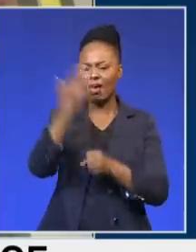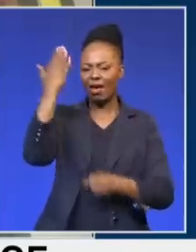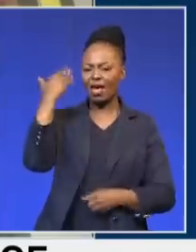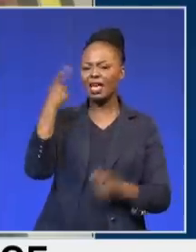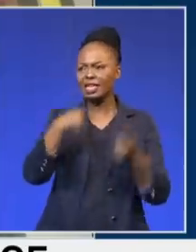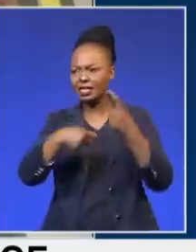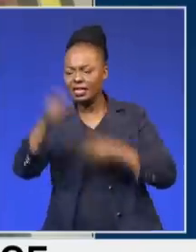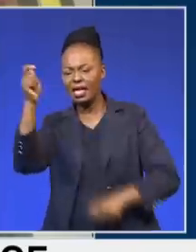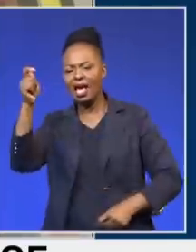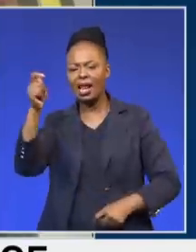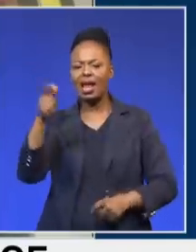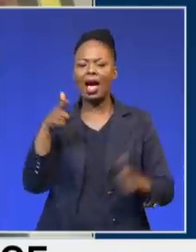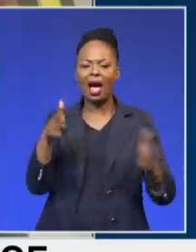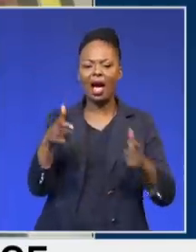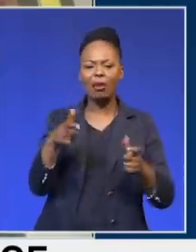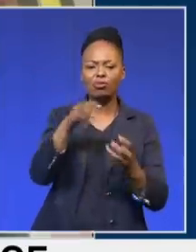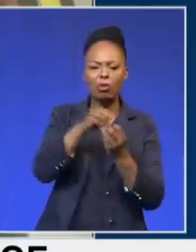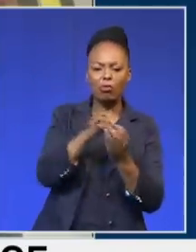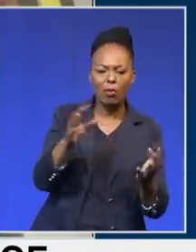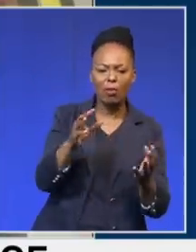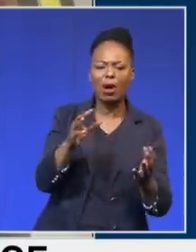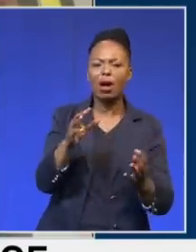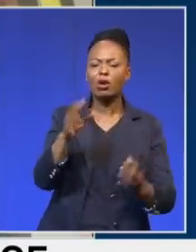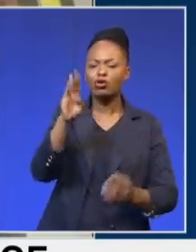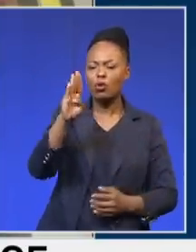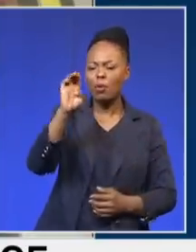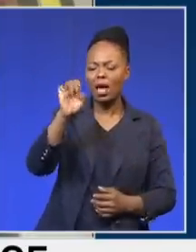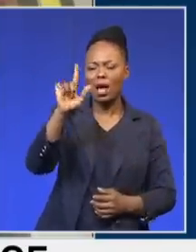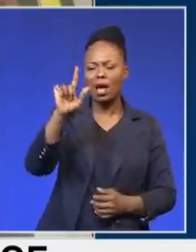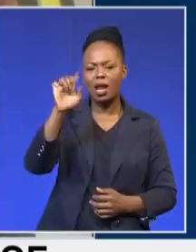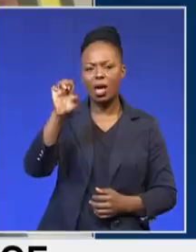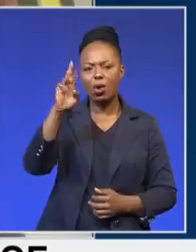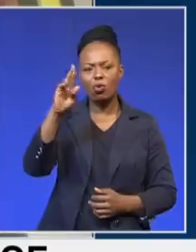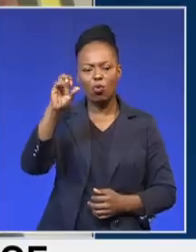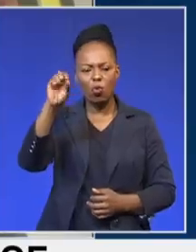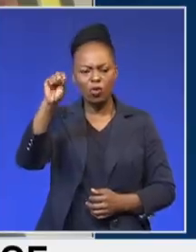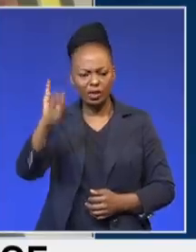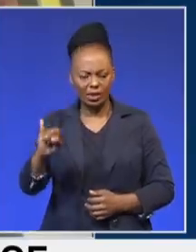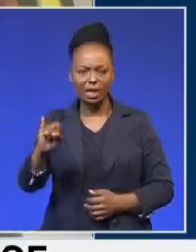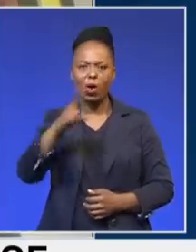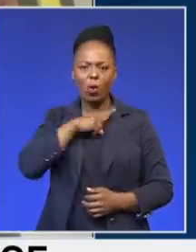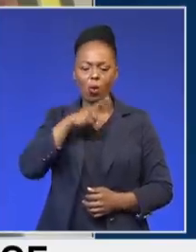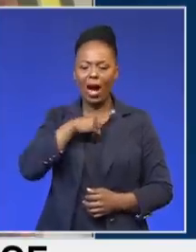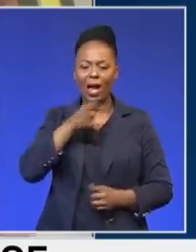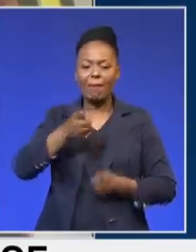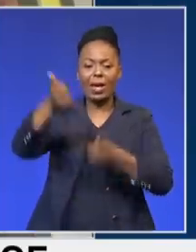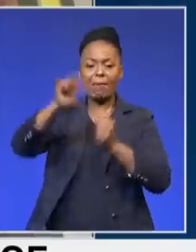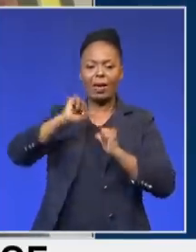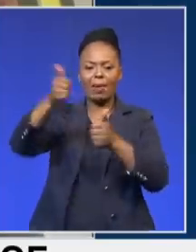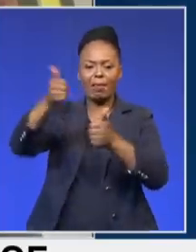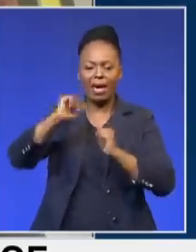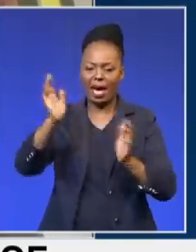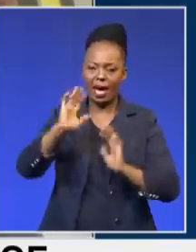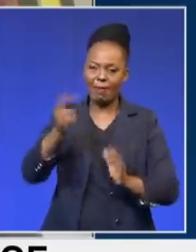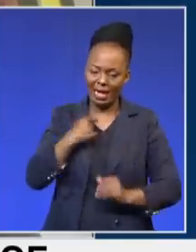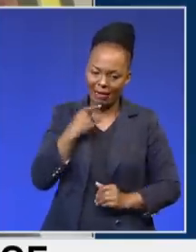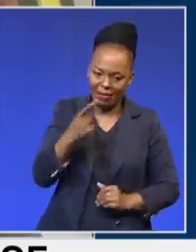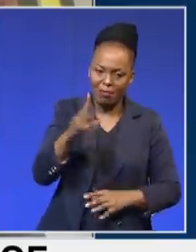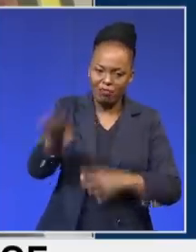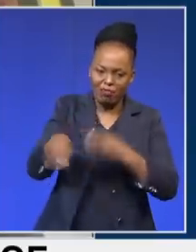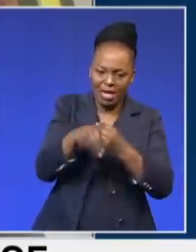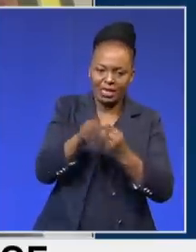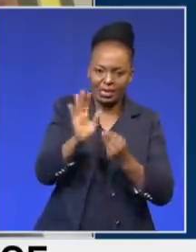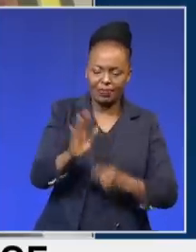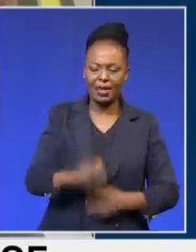to Belarus? And I'm including that in that collective of so that we don't go back and forth in time. We said officially we do not